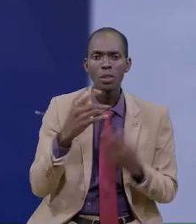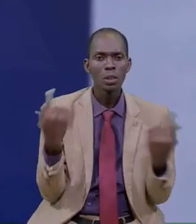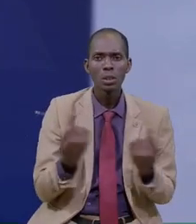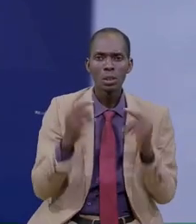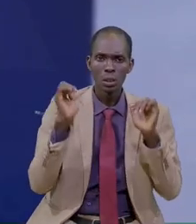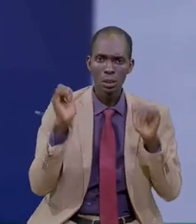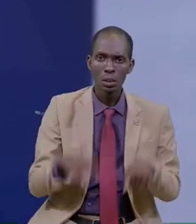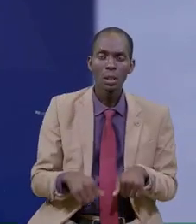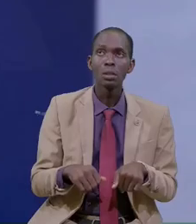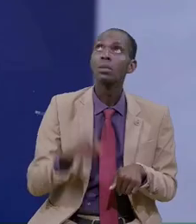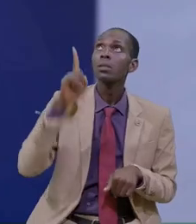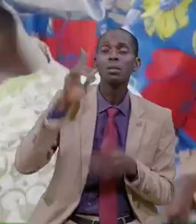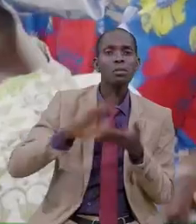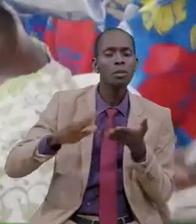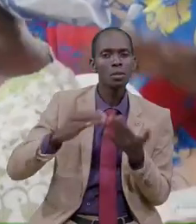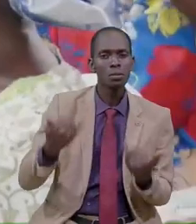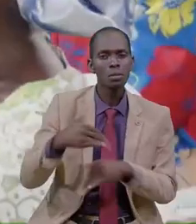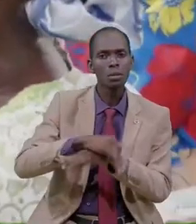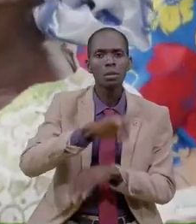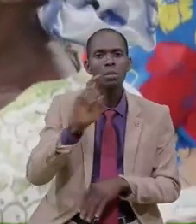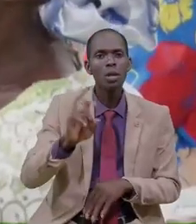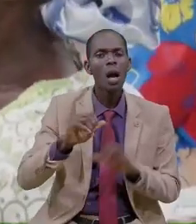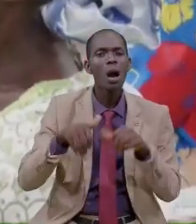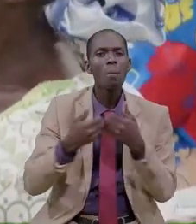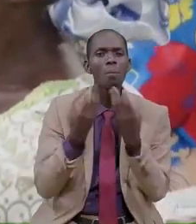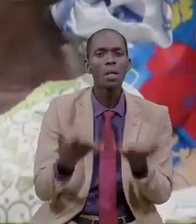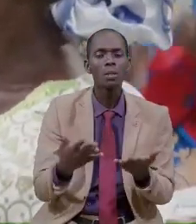iniquity will he forgive tonight?